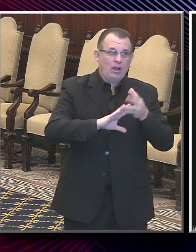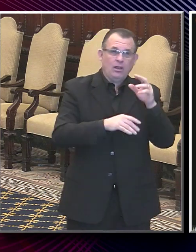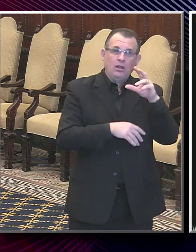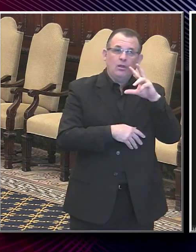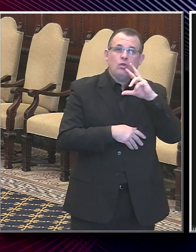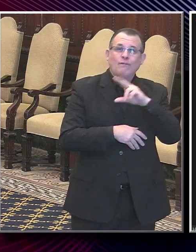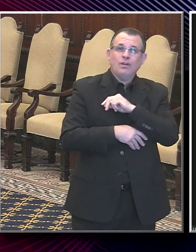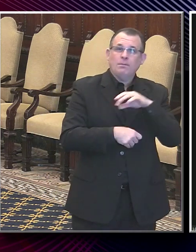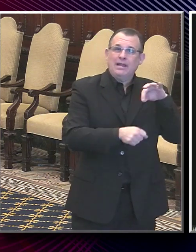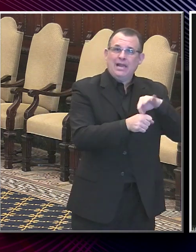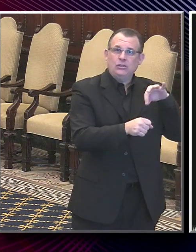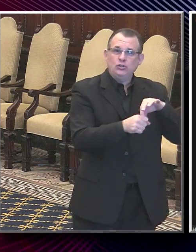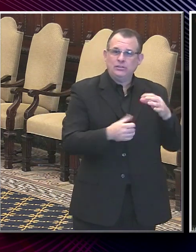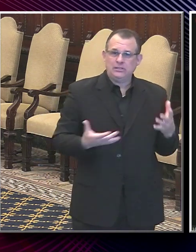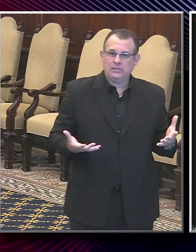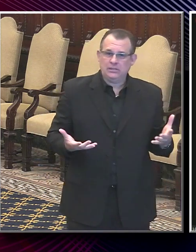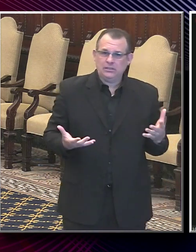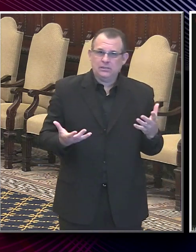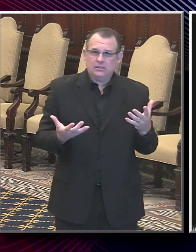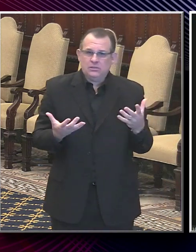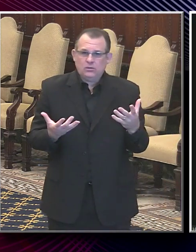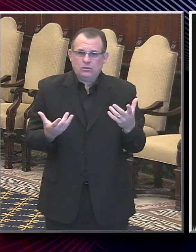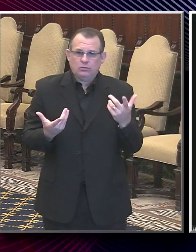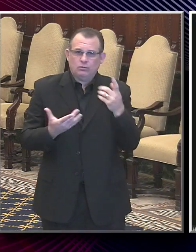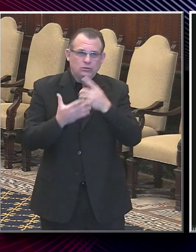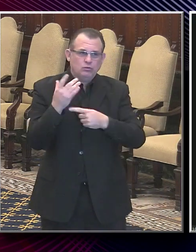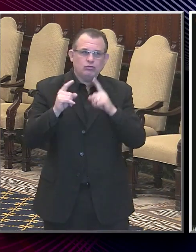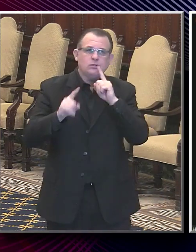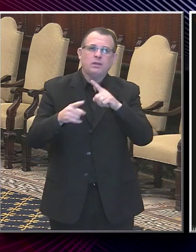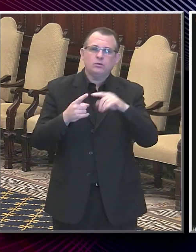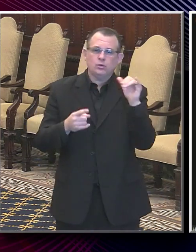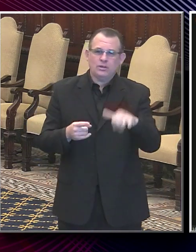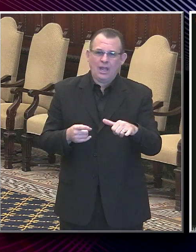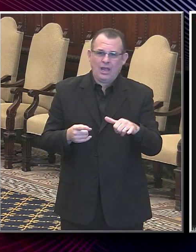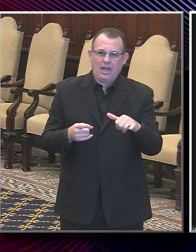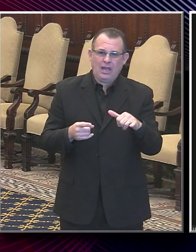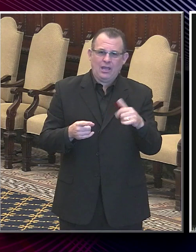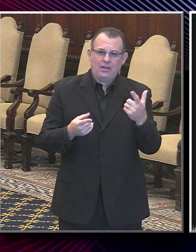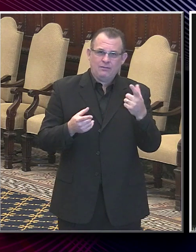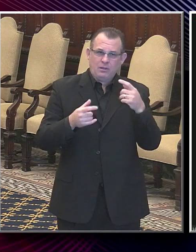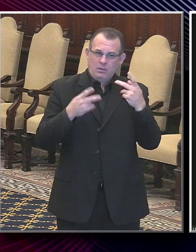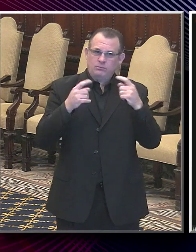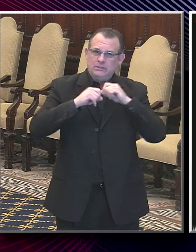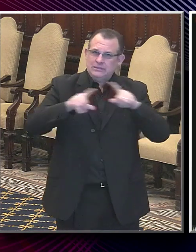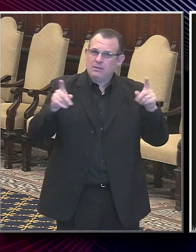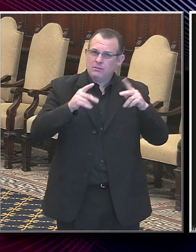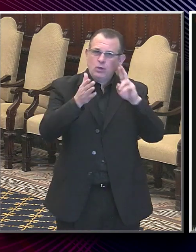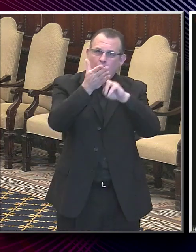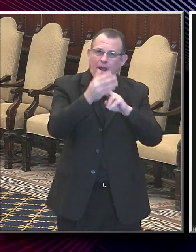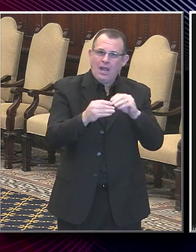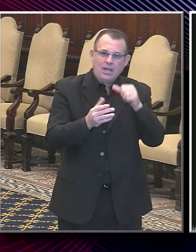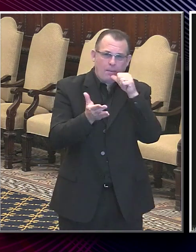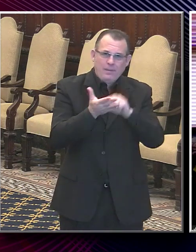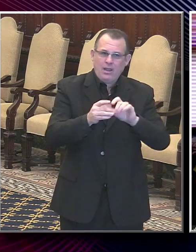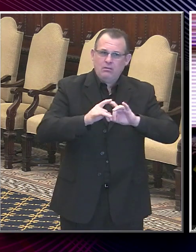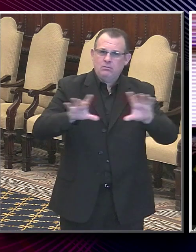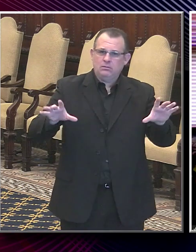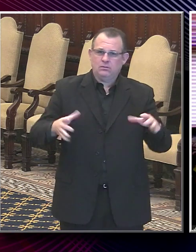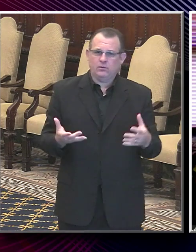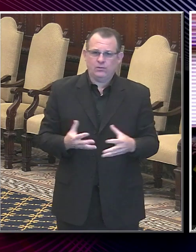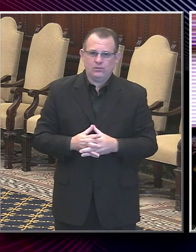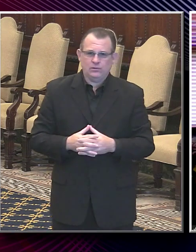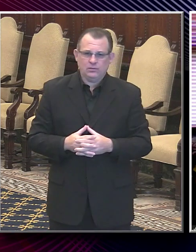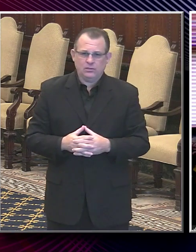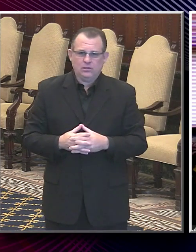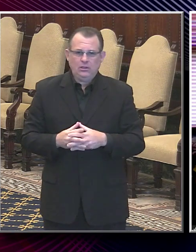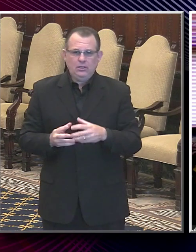to address it? You mentioned that today was the deadline to apply for that mail-in ballot for the primary. What about November? We're still working with the commissioner's